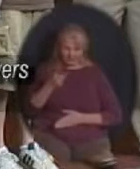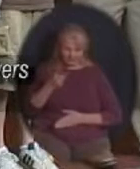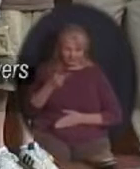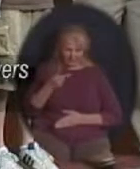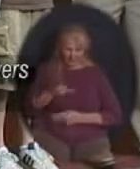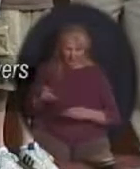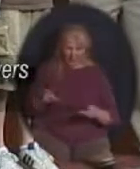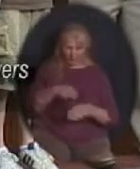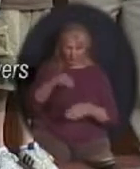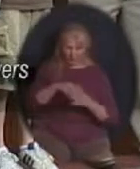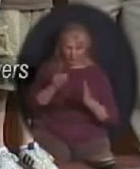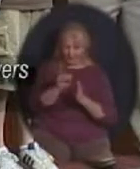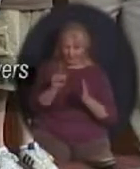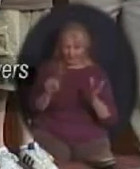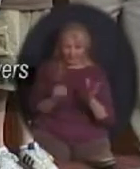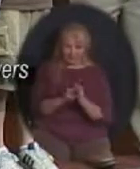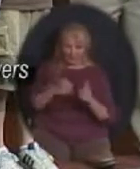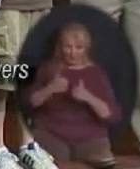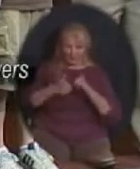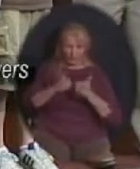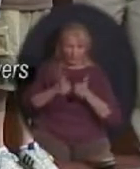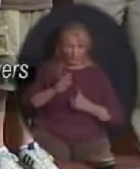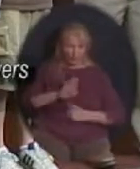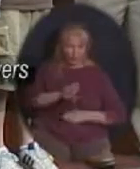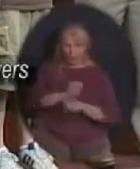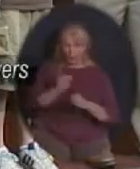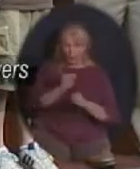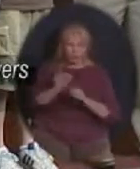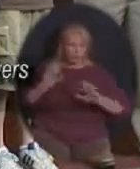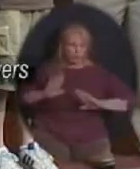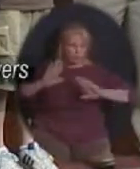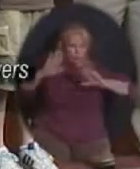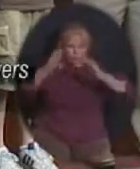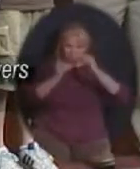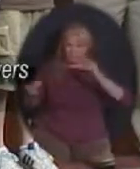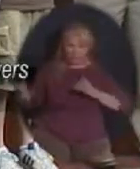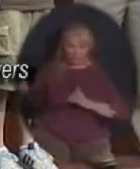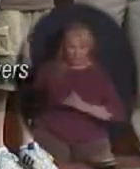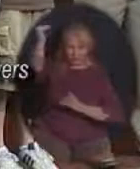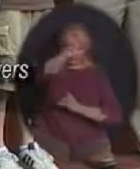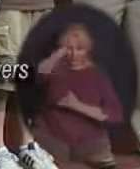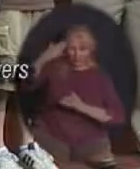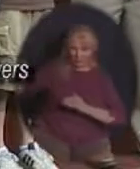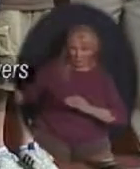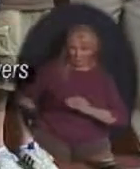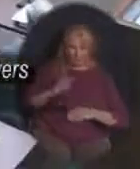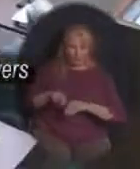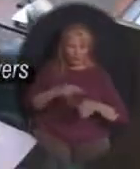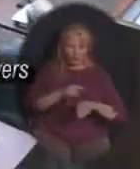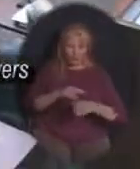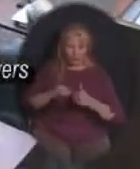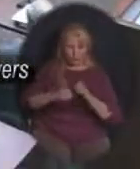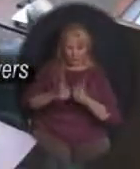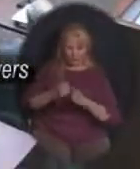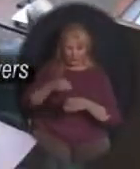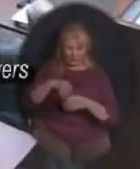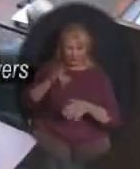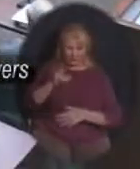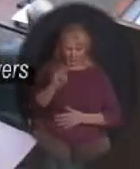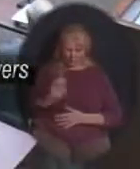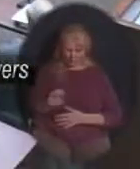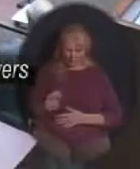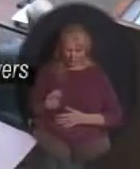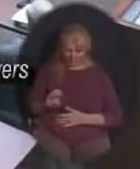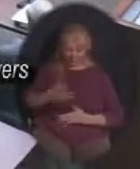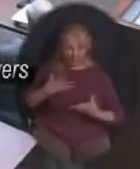was so superior that they were among the very few invited to the international competition in June, where they're going to solve the problem of